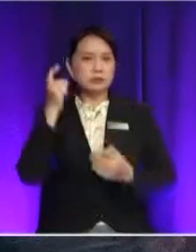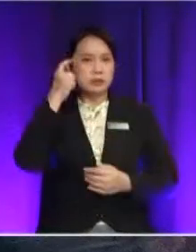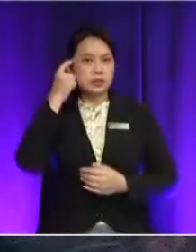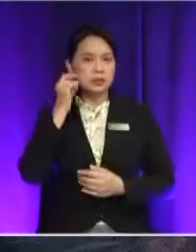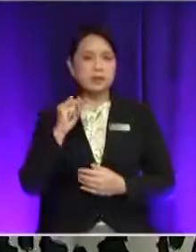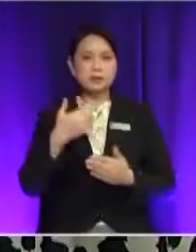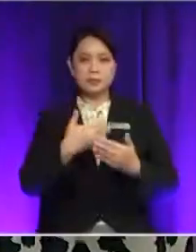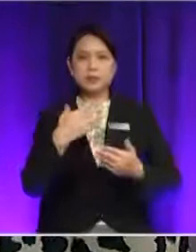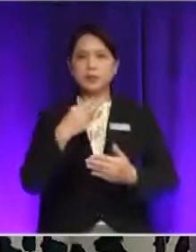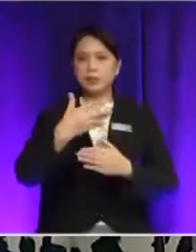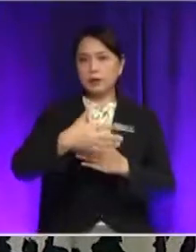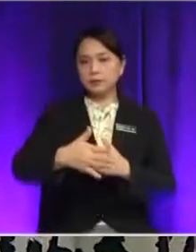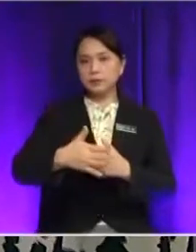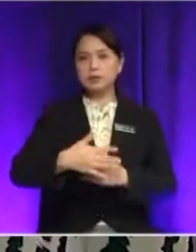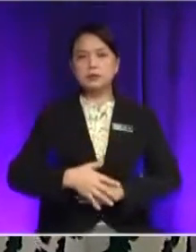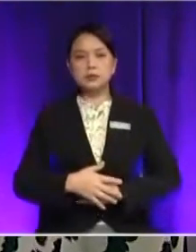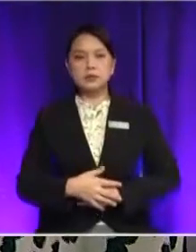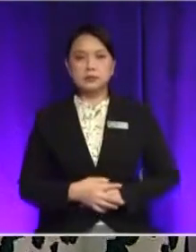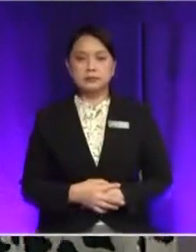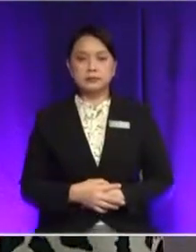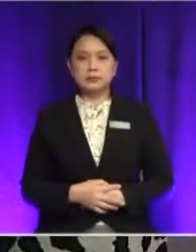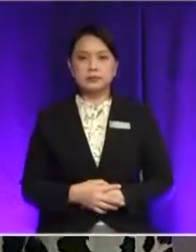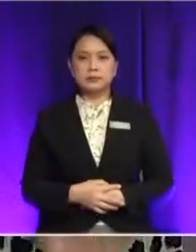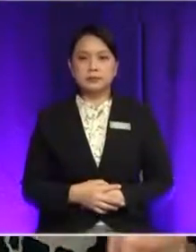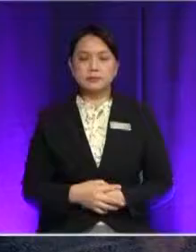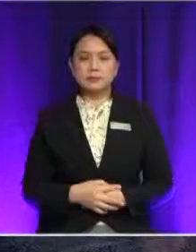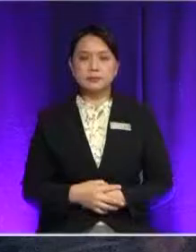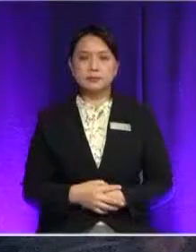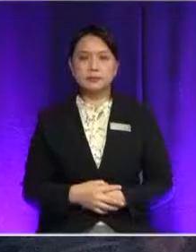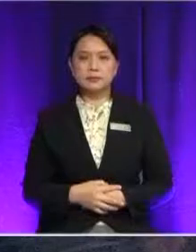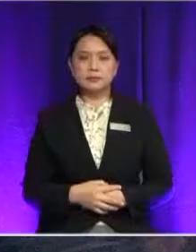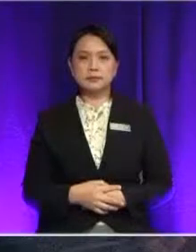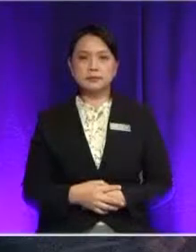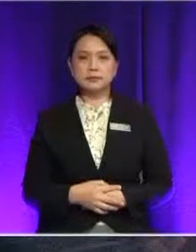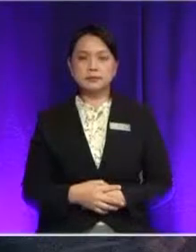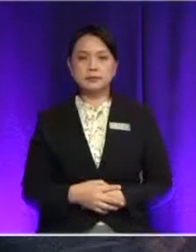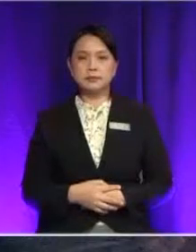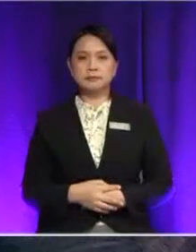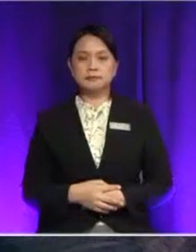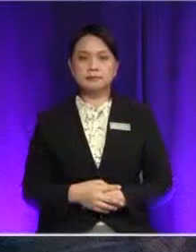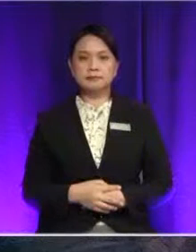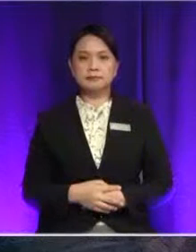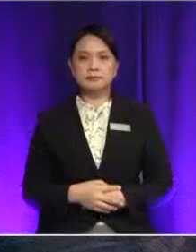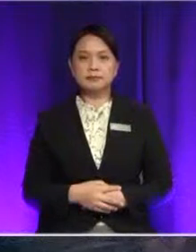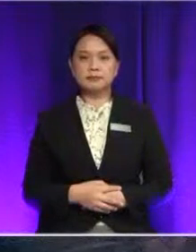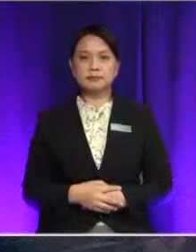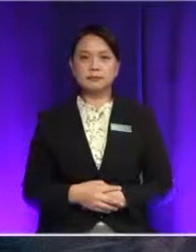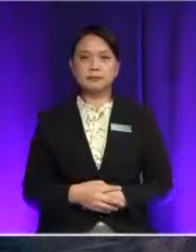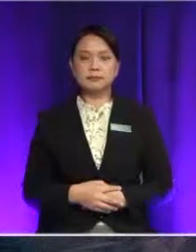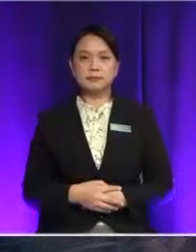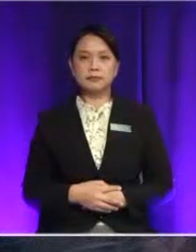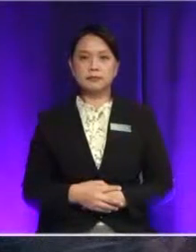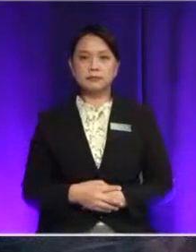after. So that goes definitely on answering gap text. Okay, Madam Farah. Okay. Let's first proceed with